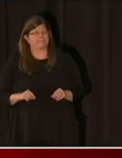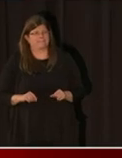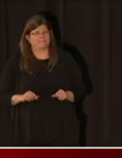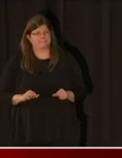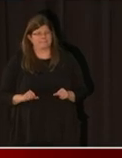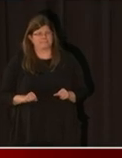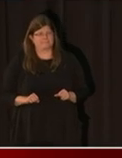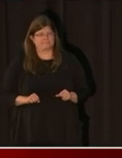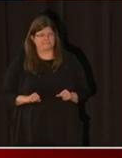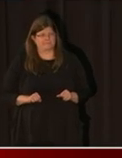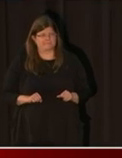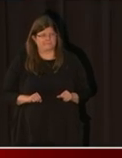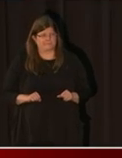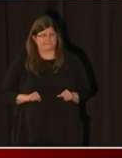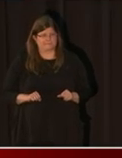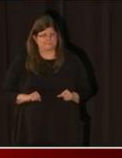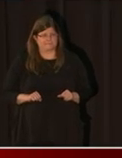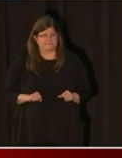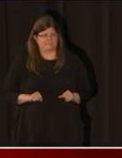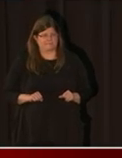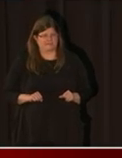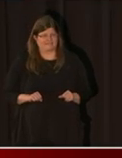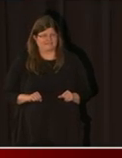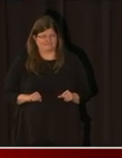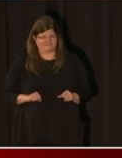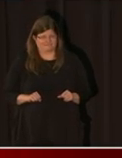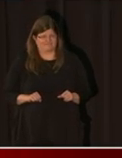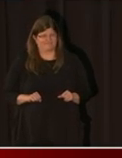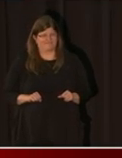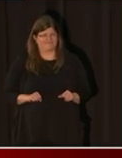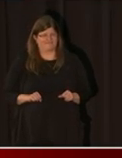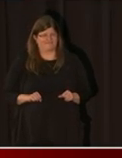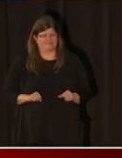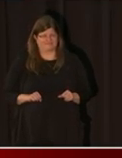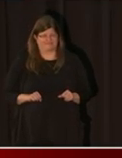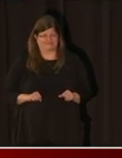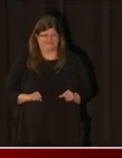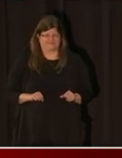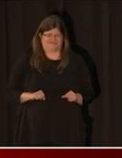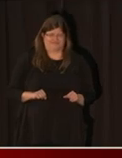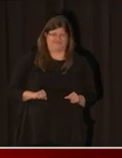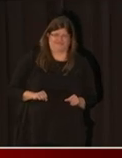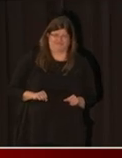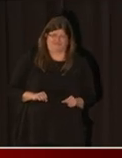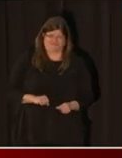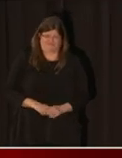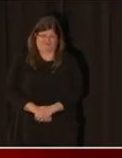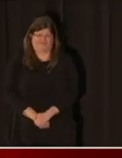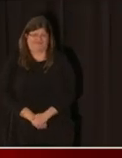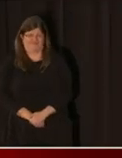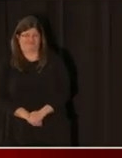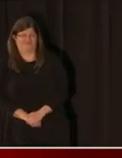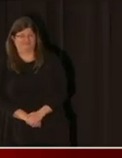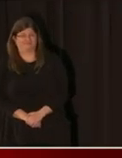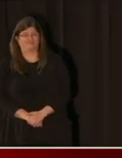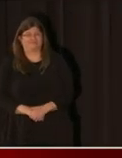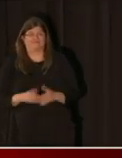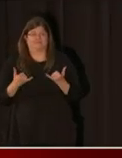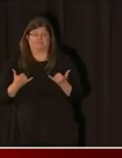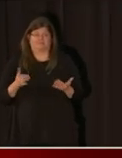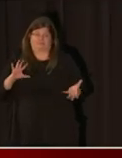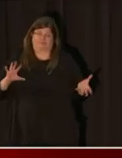Can you ask the second question while we're pulling this? I think is this the current? I have it. Okay.